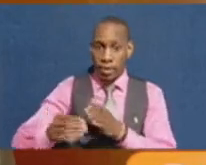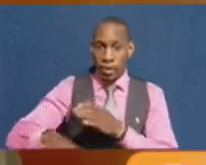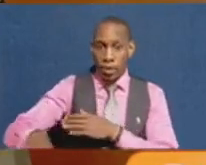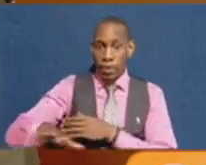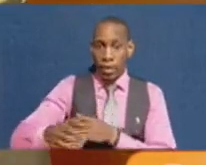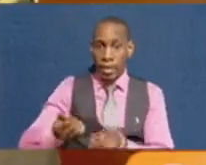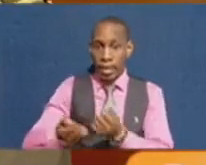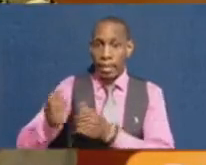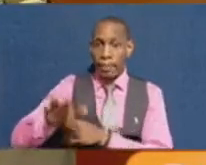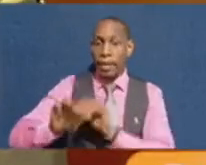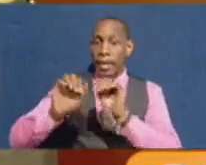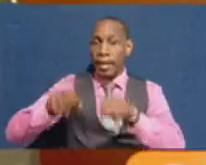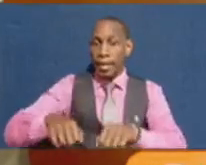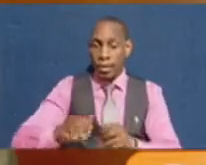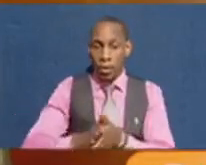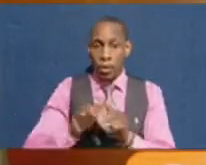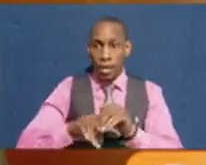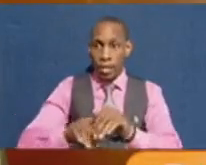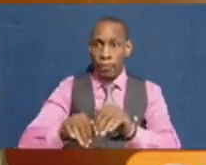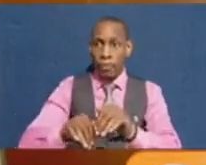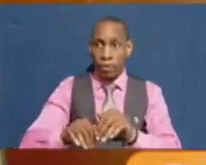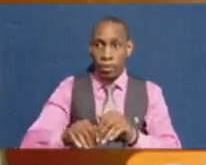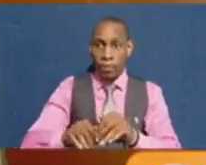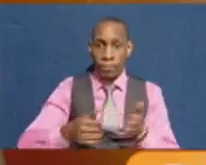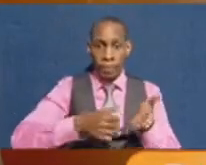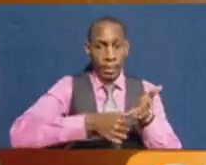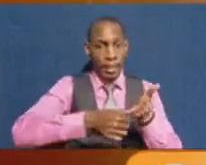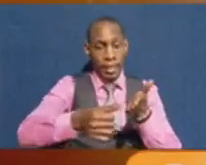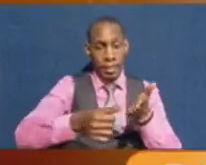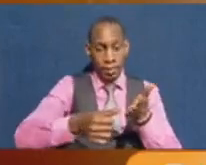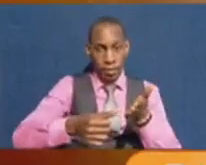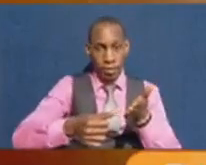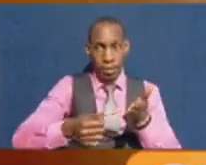parking areas in accordance with the stickers that are going to be provided.